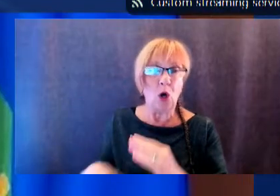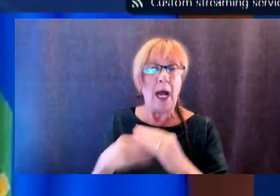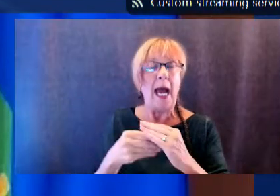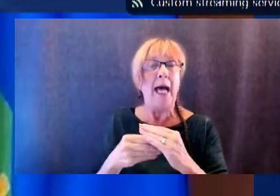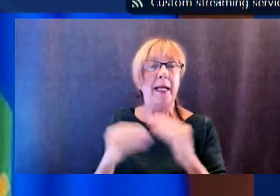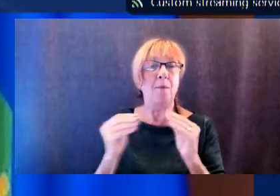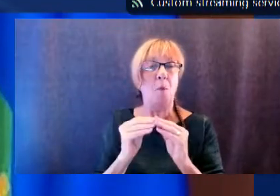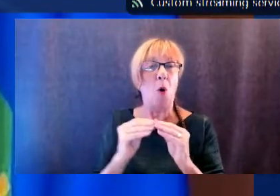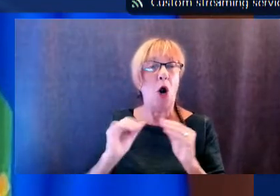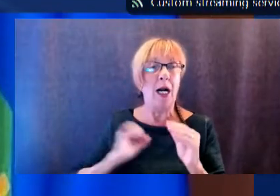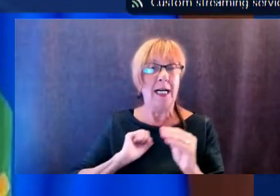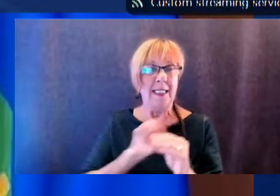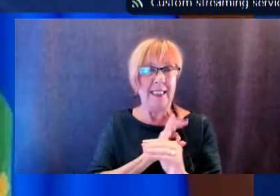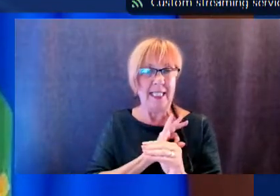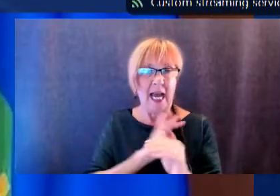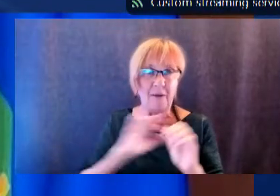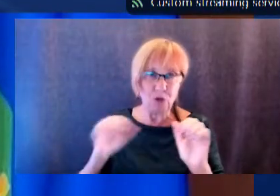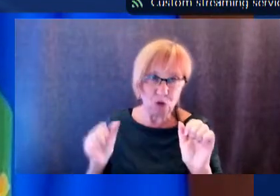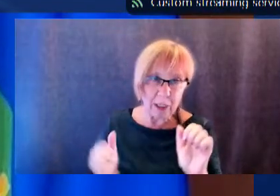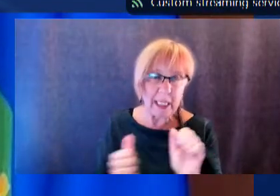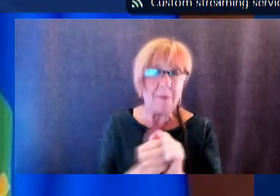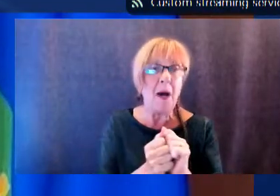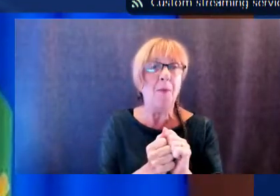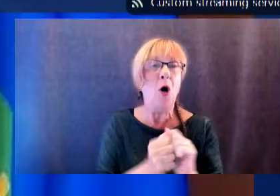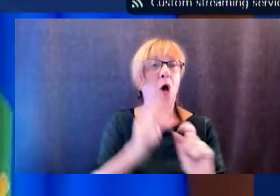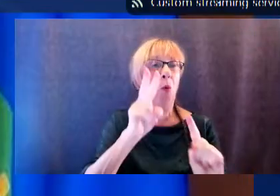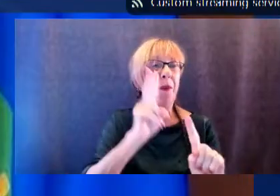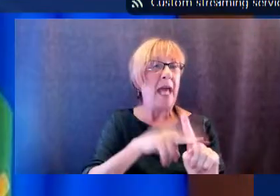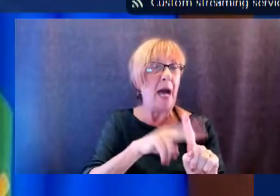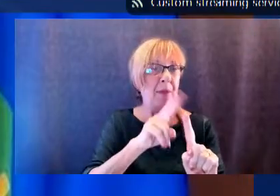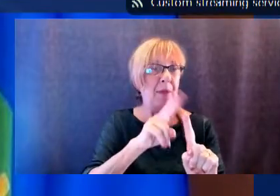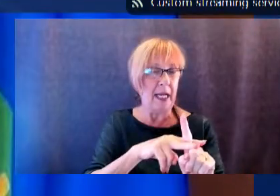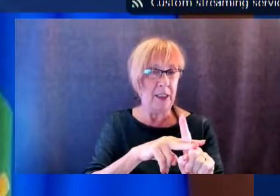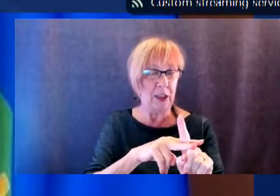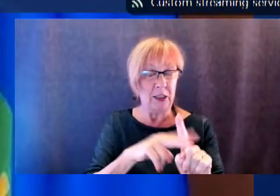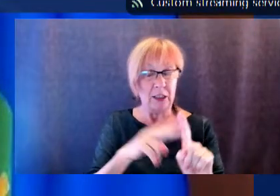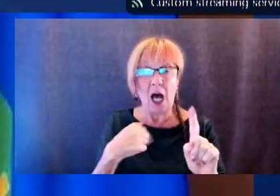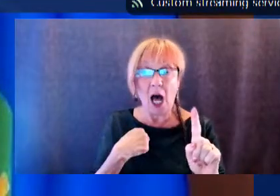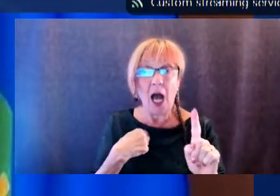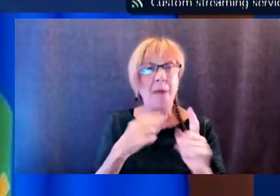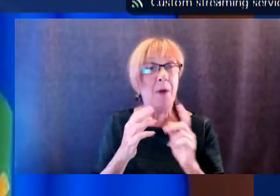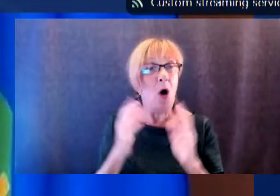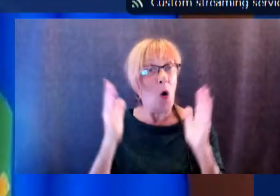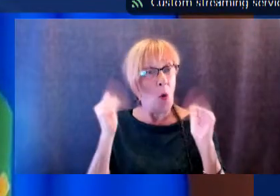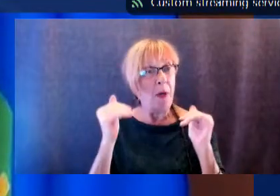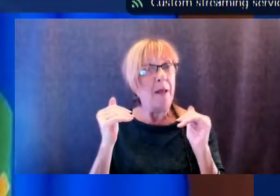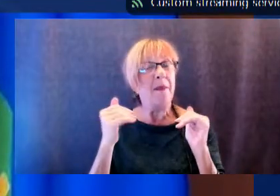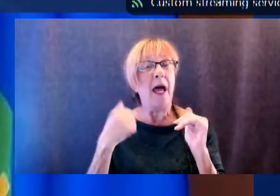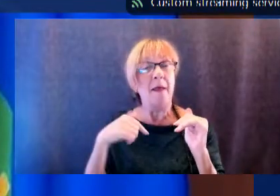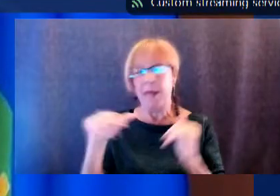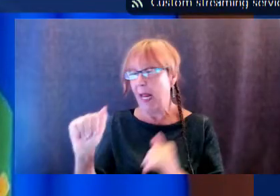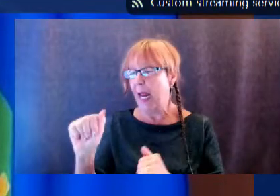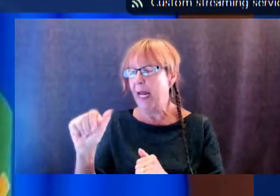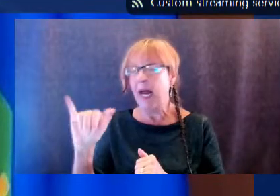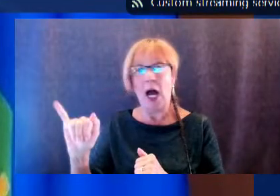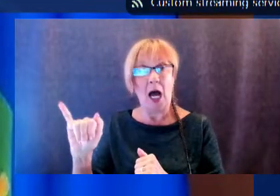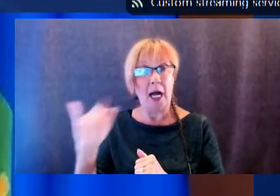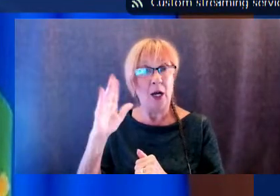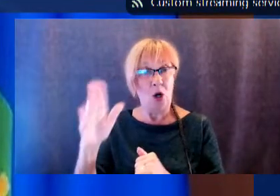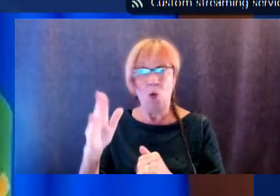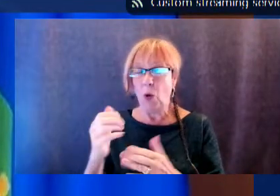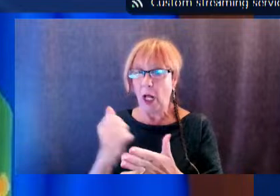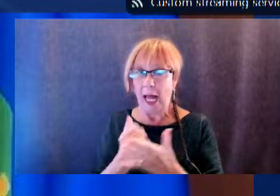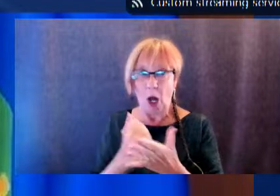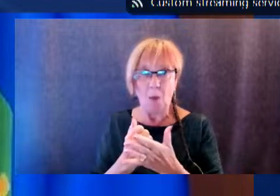applications. I am hopeful that this will be an important tool in our toolbox that will get